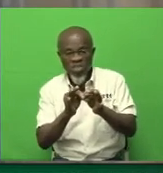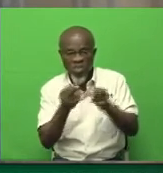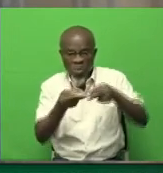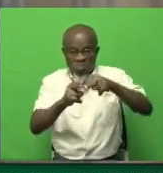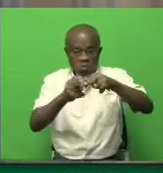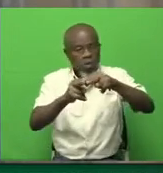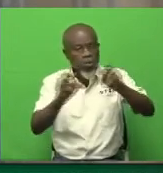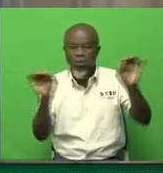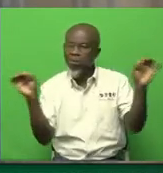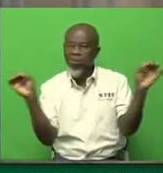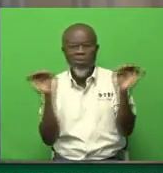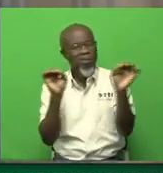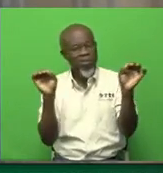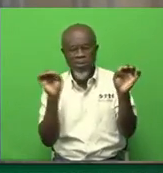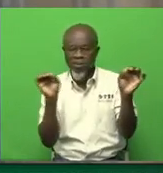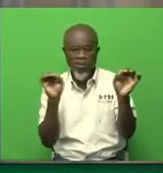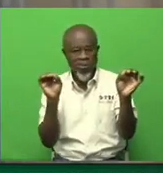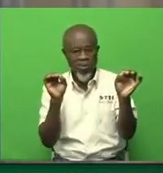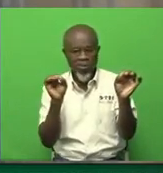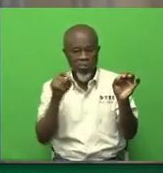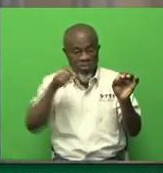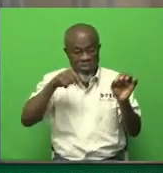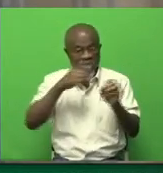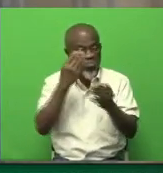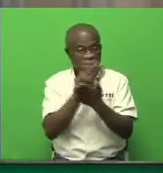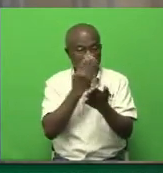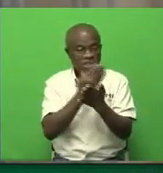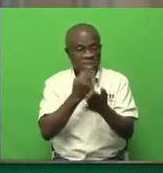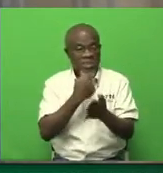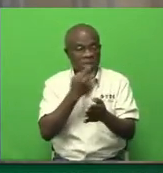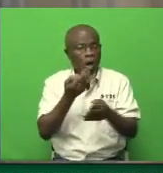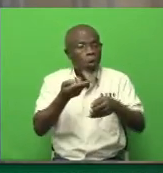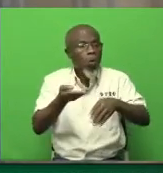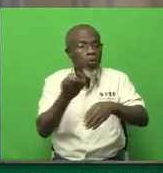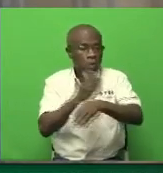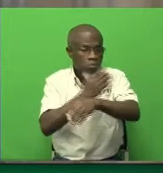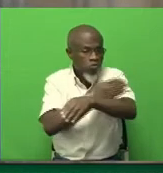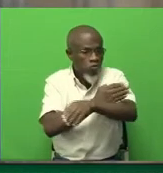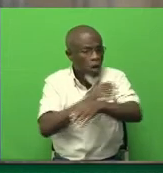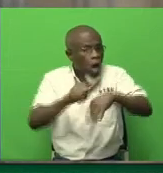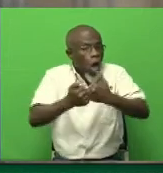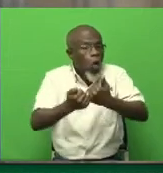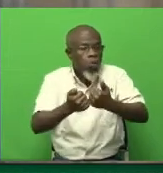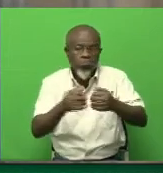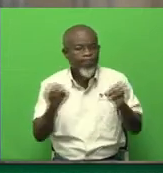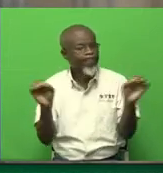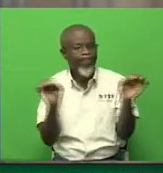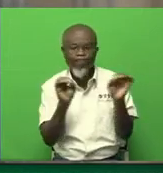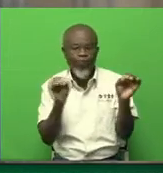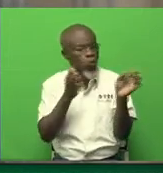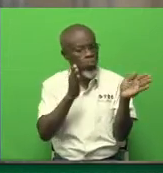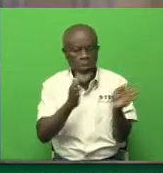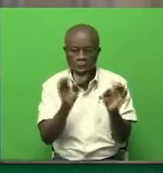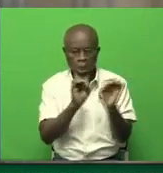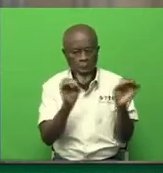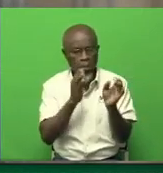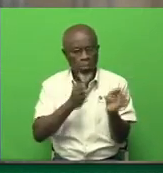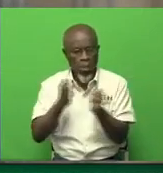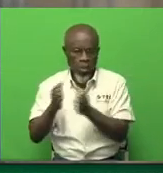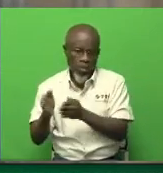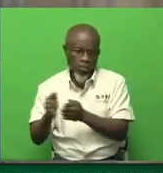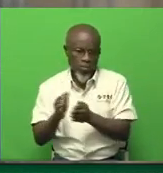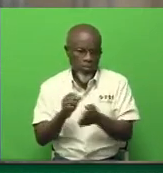is the end is budget to address this nothing construction permits or runquist at 128. again